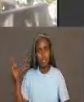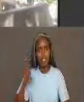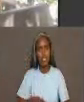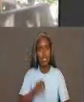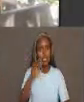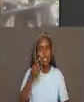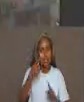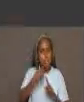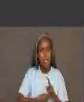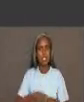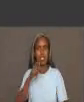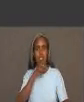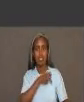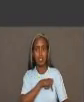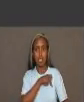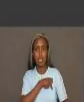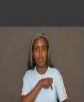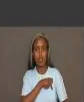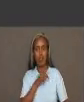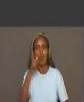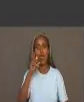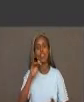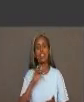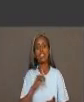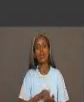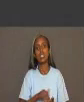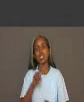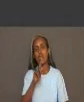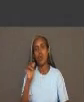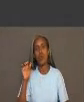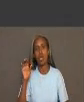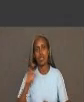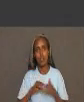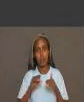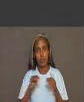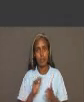monthly salary of 1,100 birr.